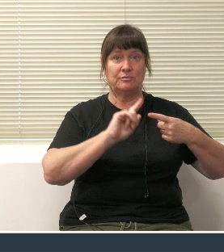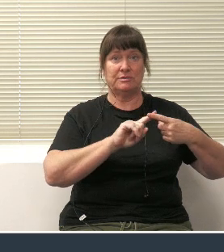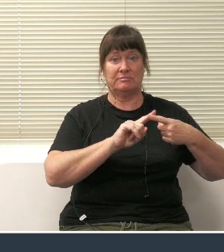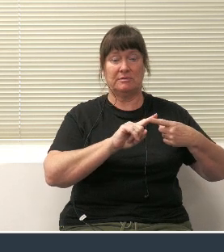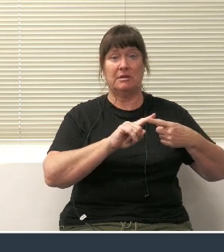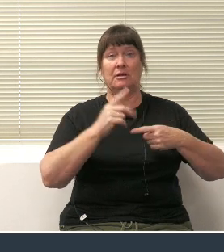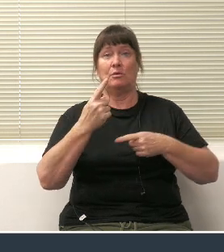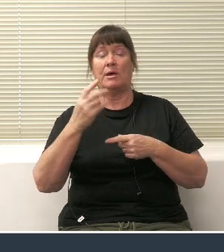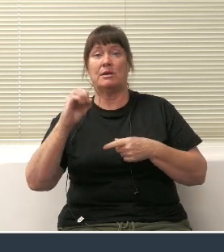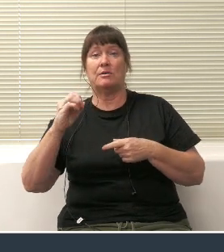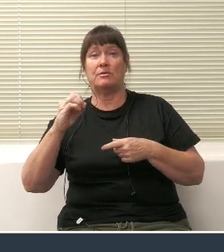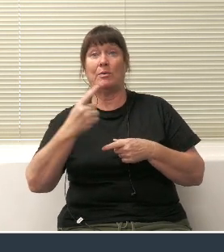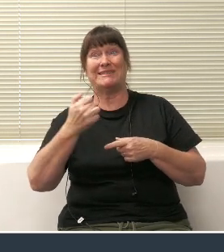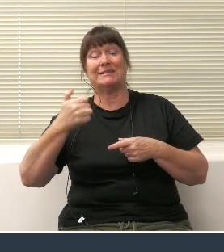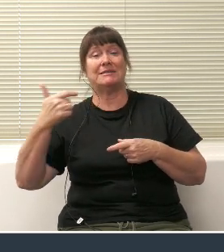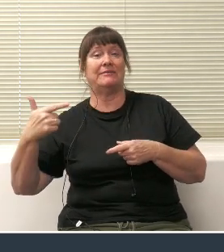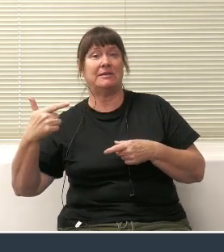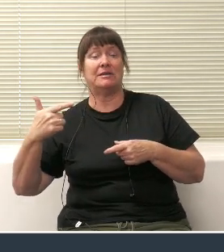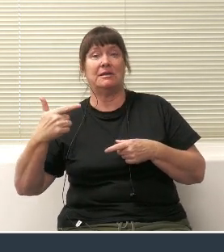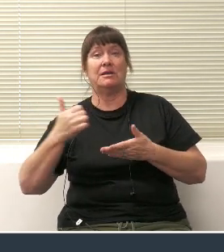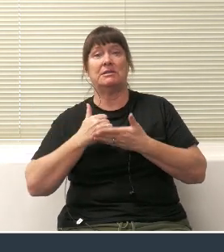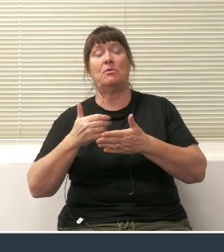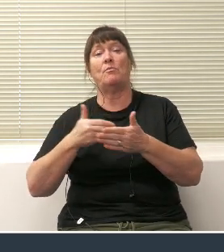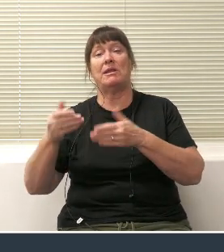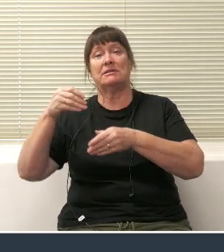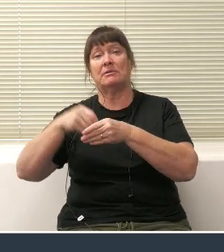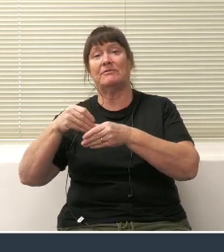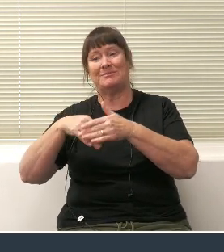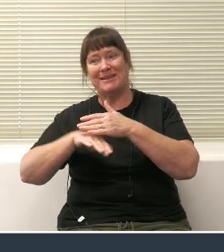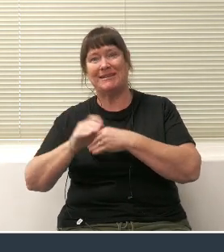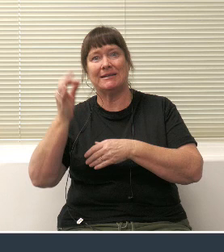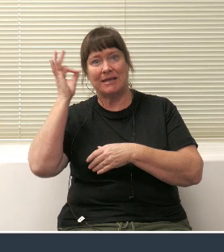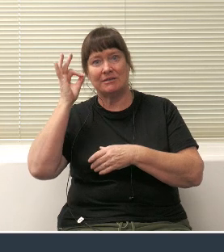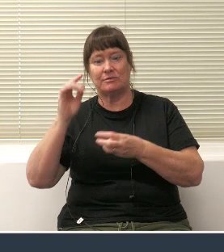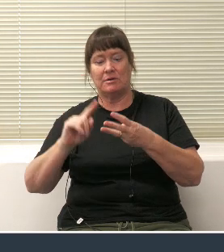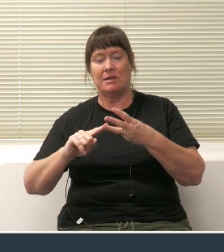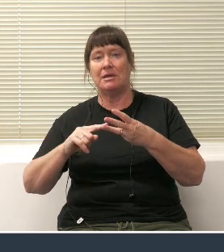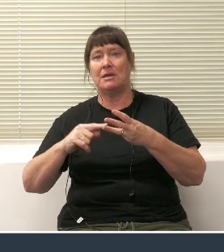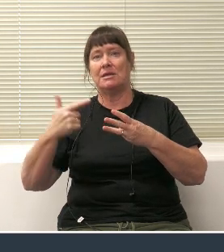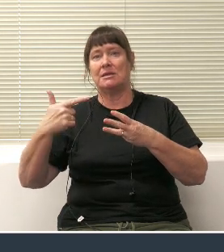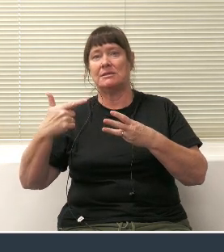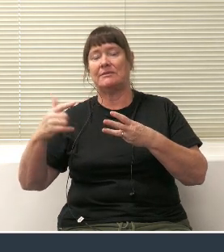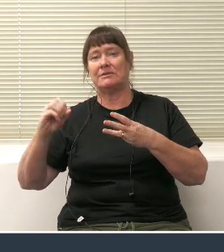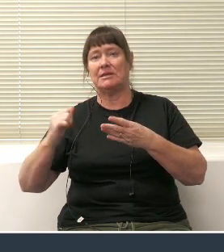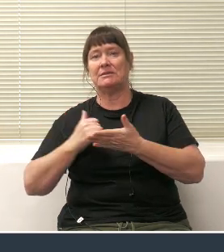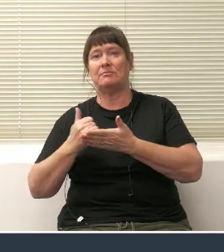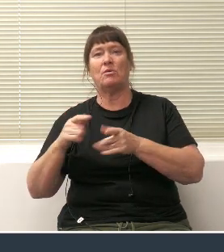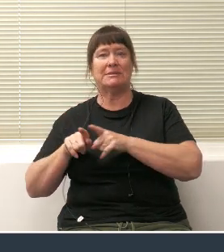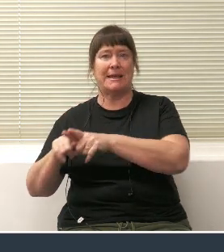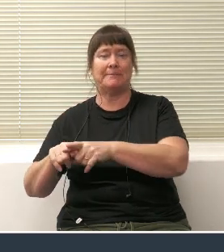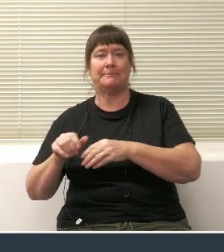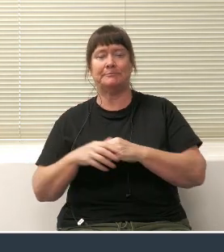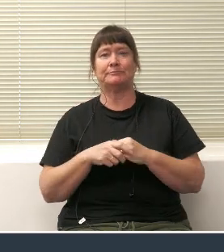option, 167 supporting managing investments within council, and 70 supporting the status